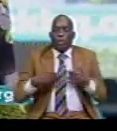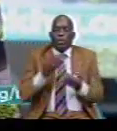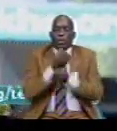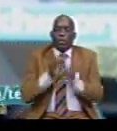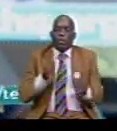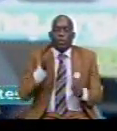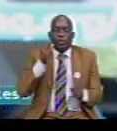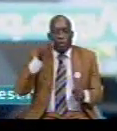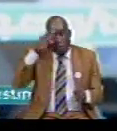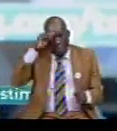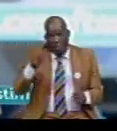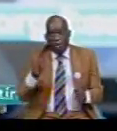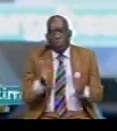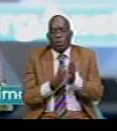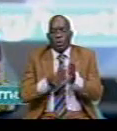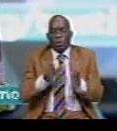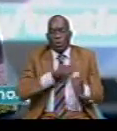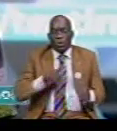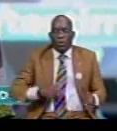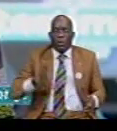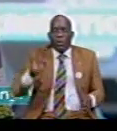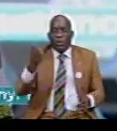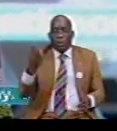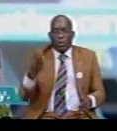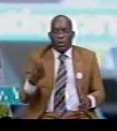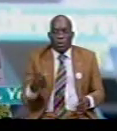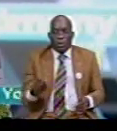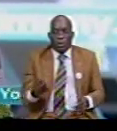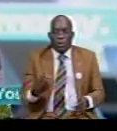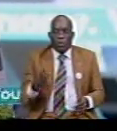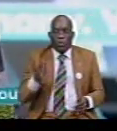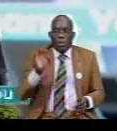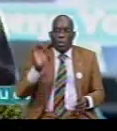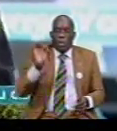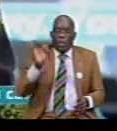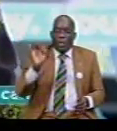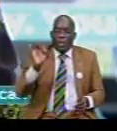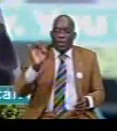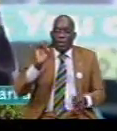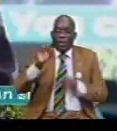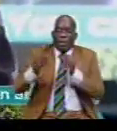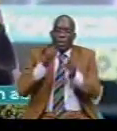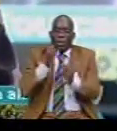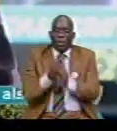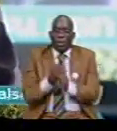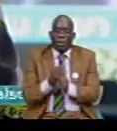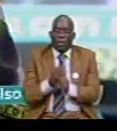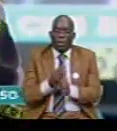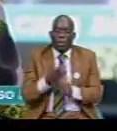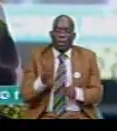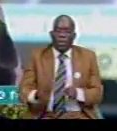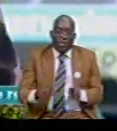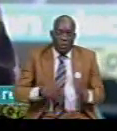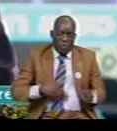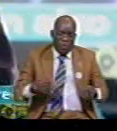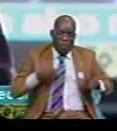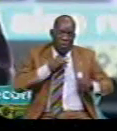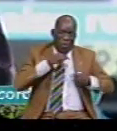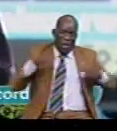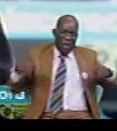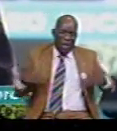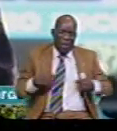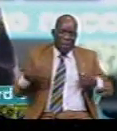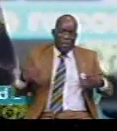lo. E keji. O ti to bi 8 years. Inu ti ma run mi. To ke mo lo so hospital mo